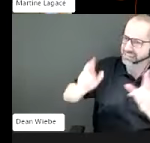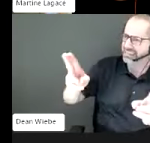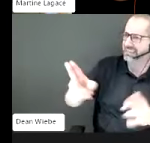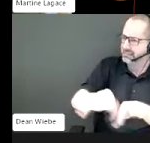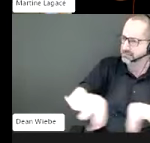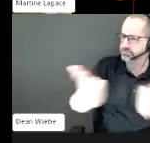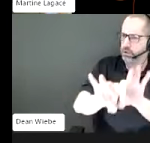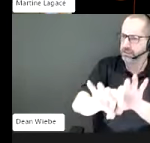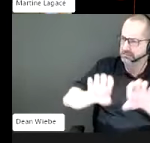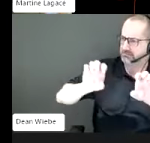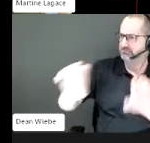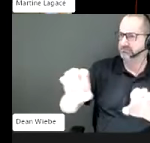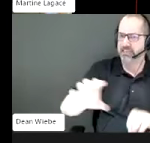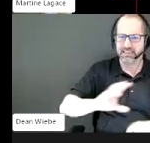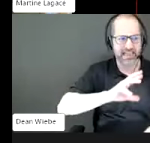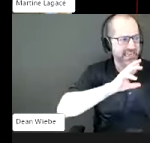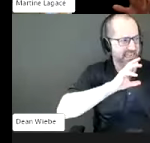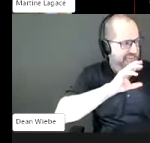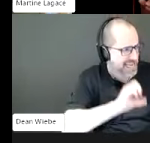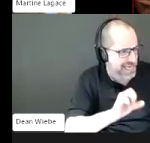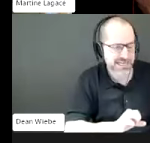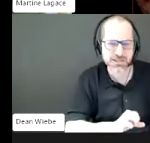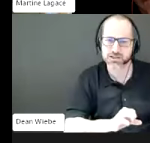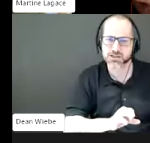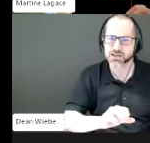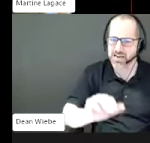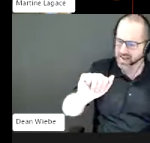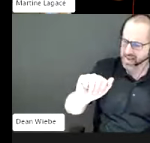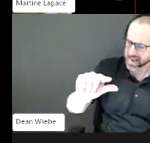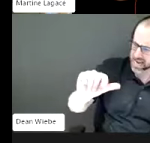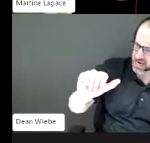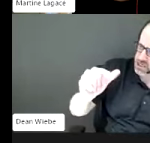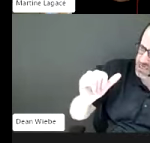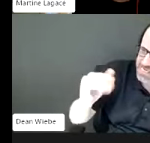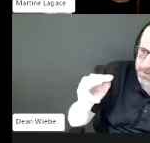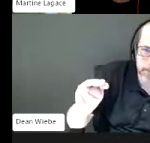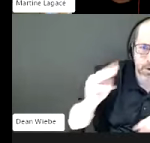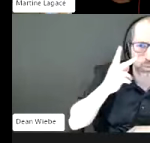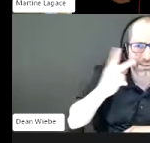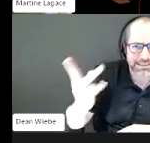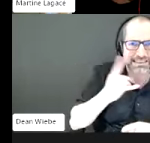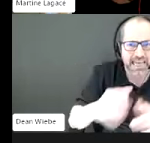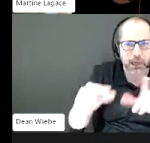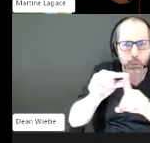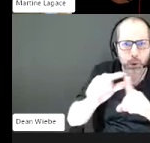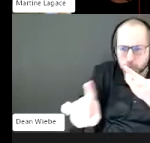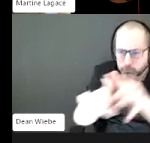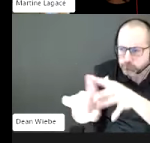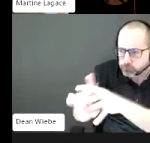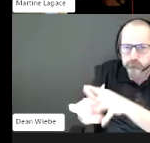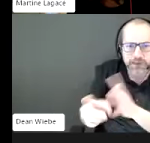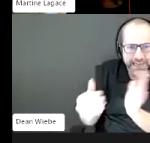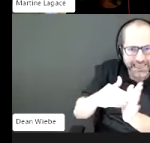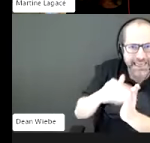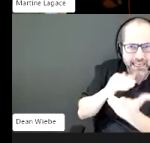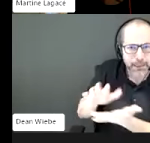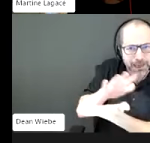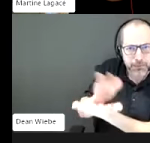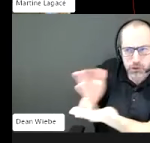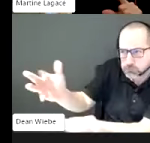how we view aging. And ageism was the word itself was quite present in many of the document. Now,